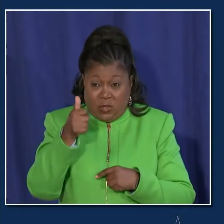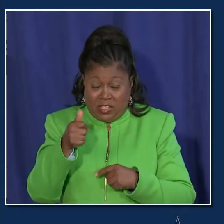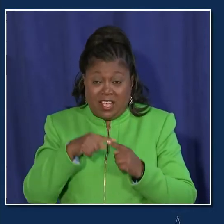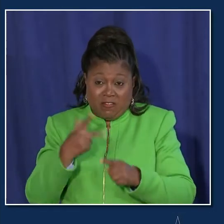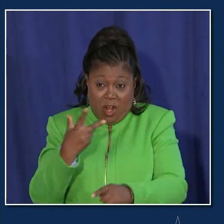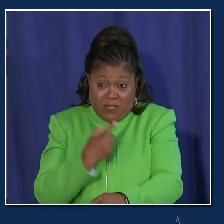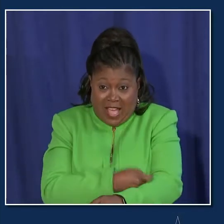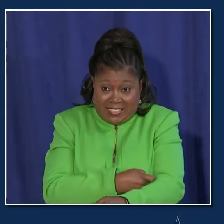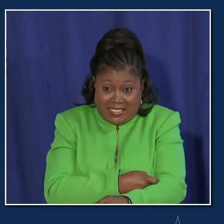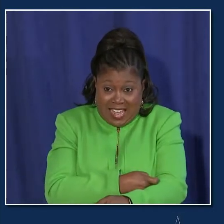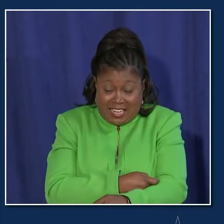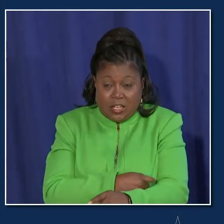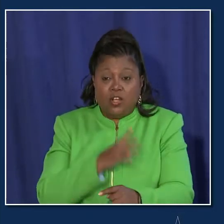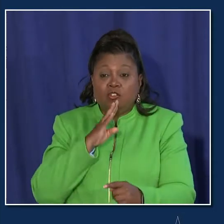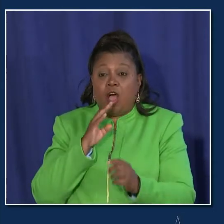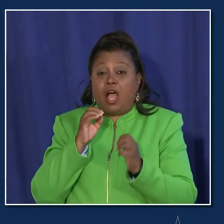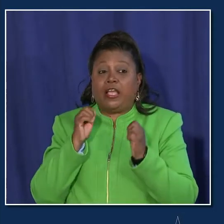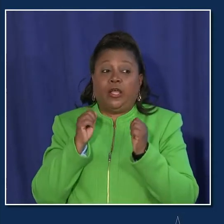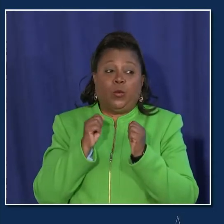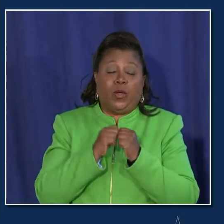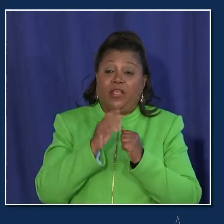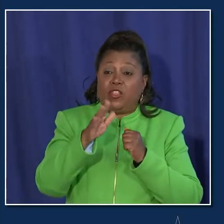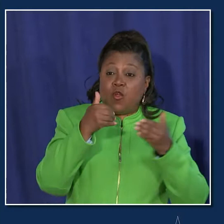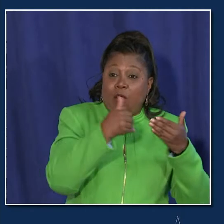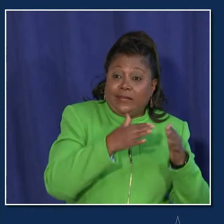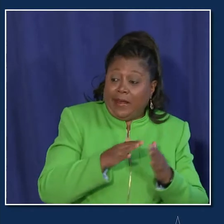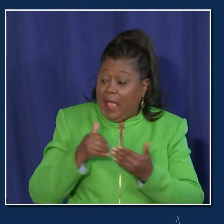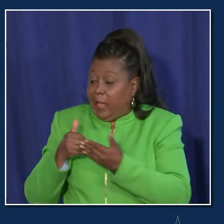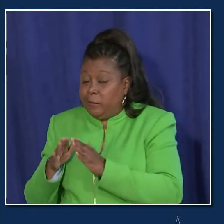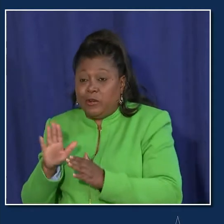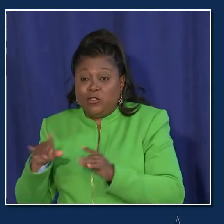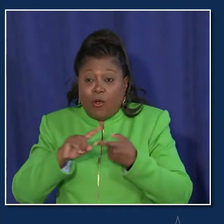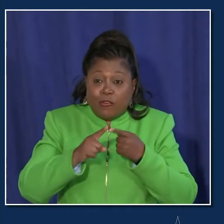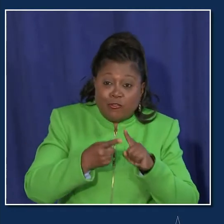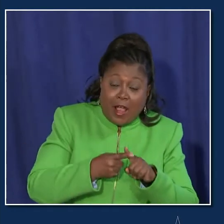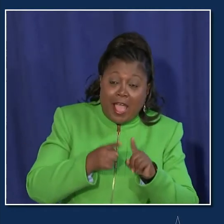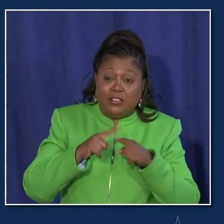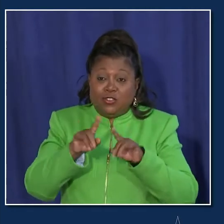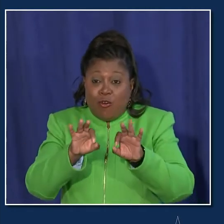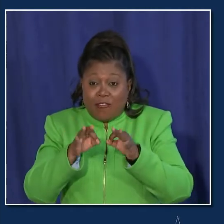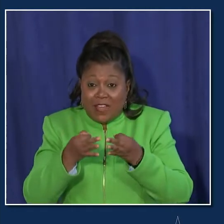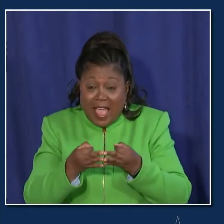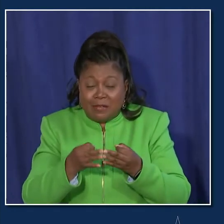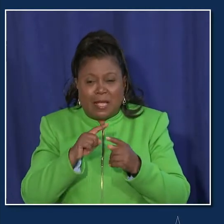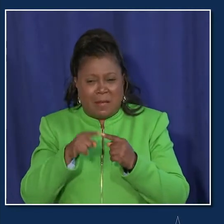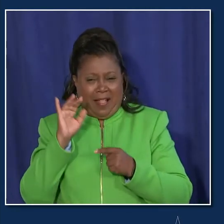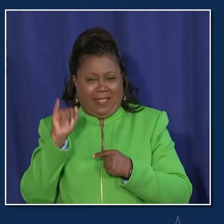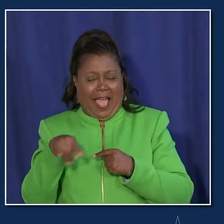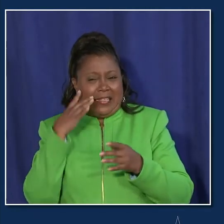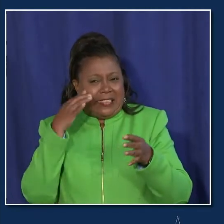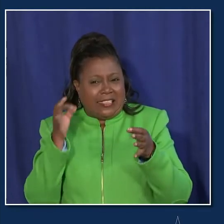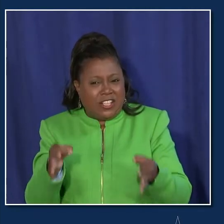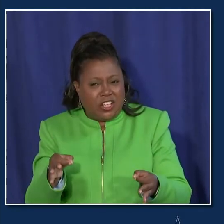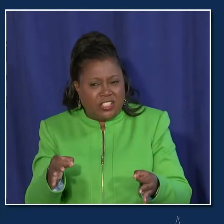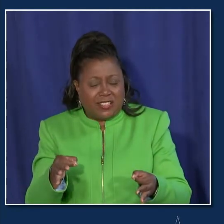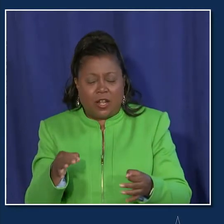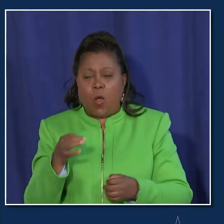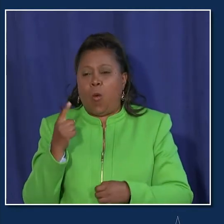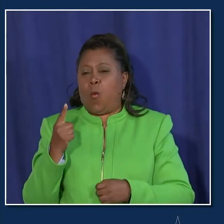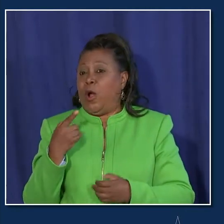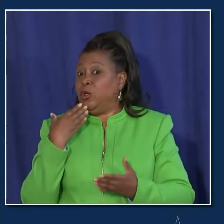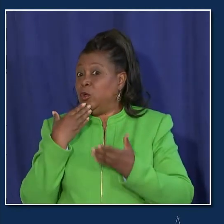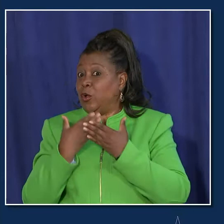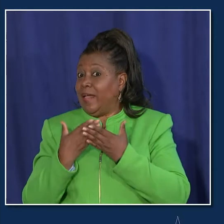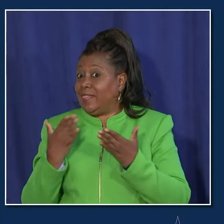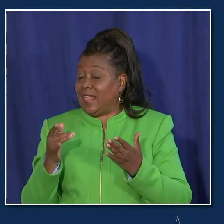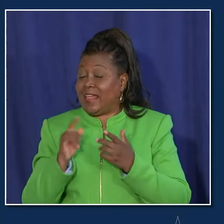are vaccinated, talking to your neighbors, your friends, your family about that decision. One good